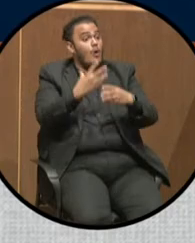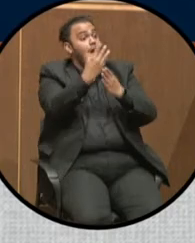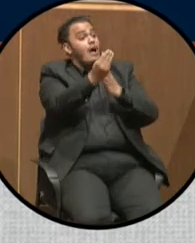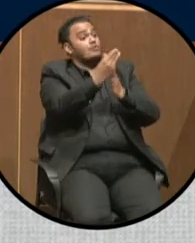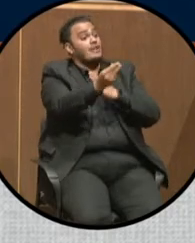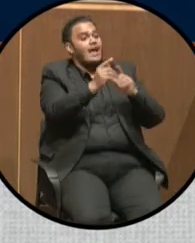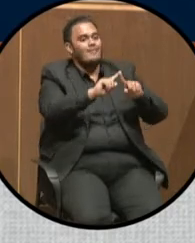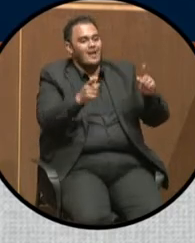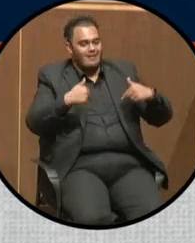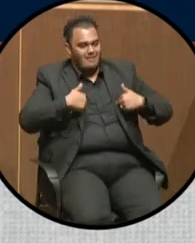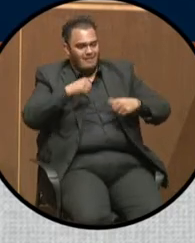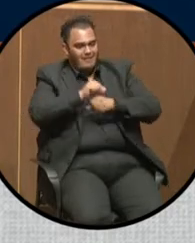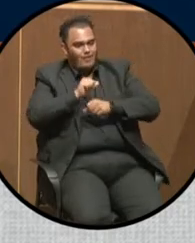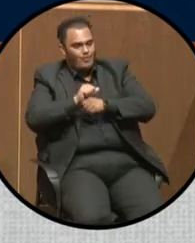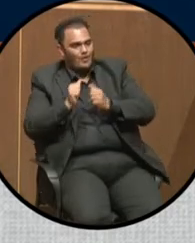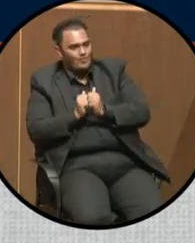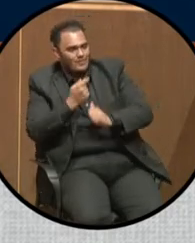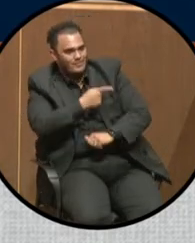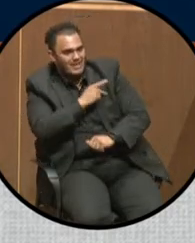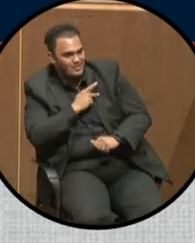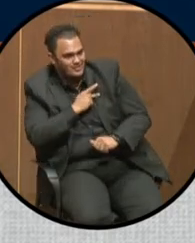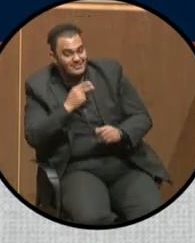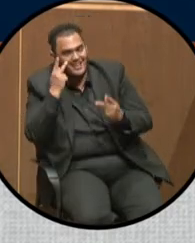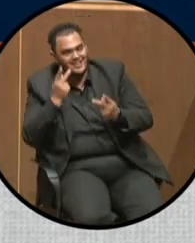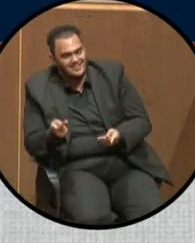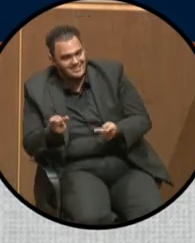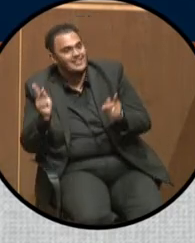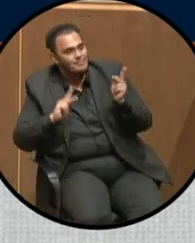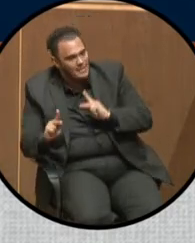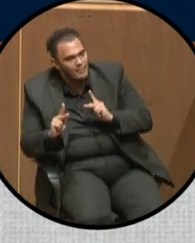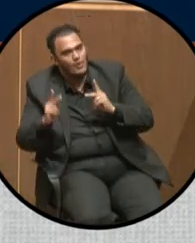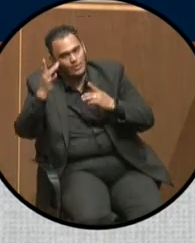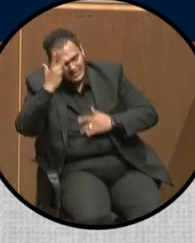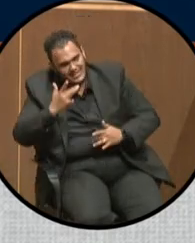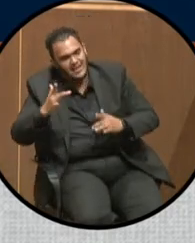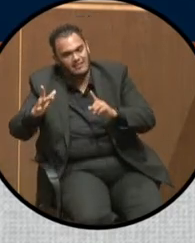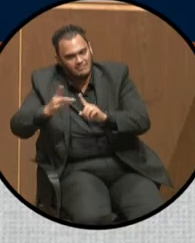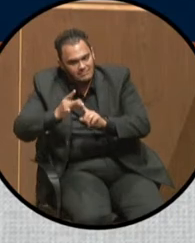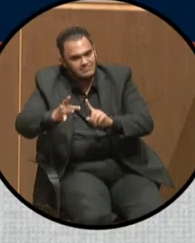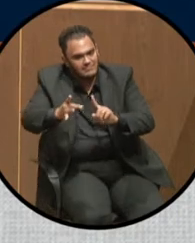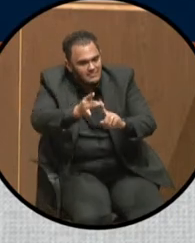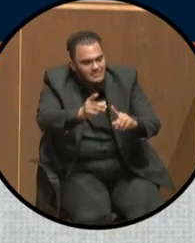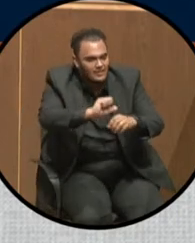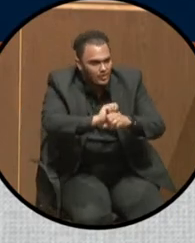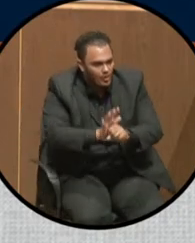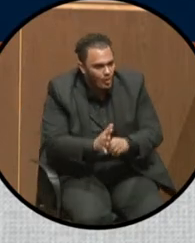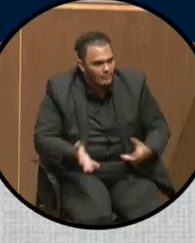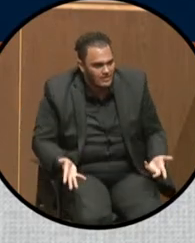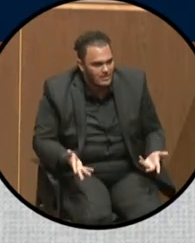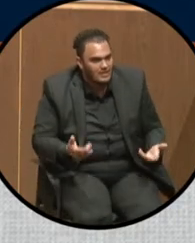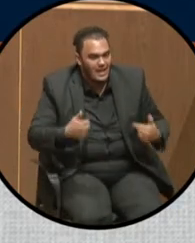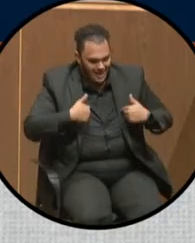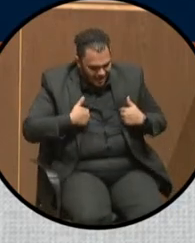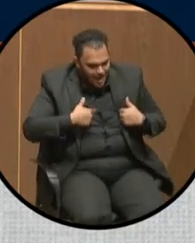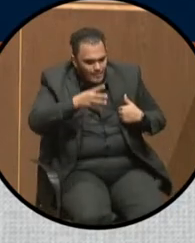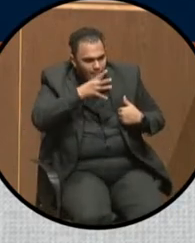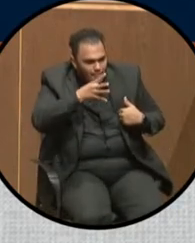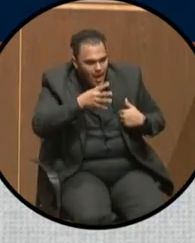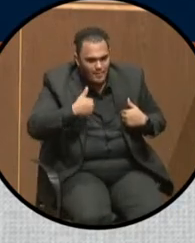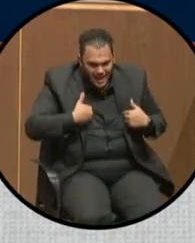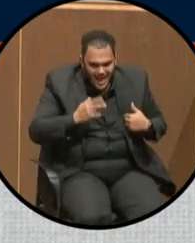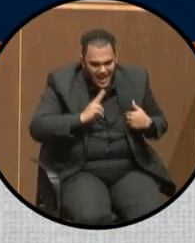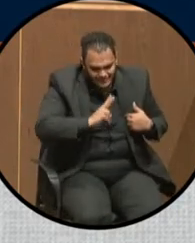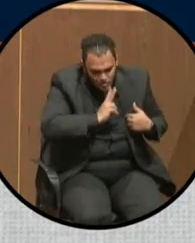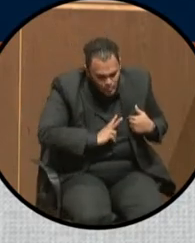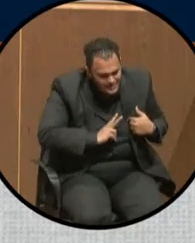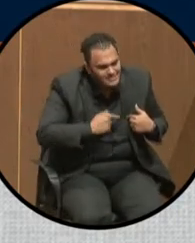more COVID-19 cases. I hear the concerns about our children and their own well-being and personal development. I'm a mom, I have twins, I